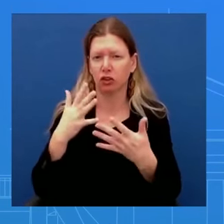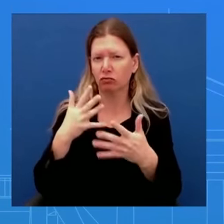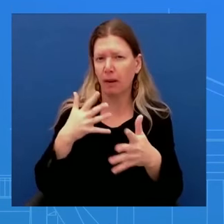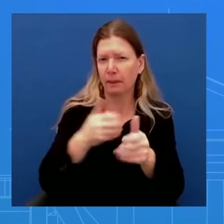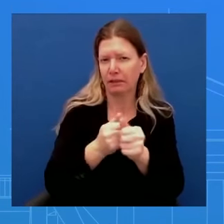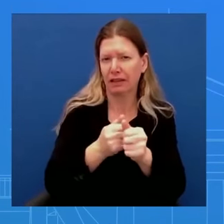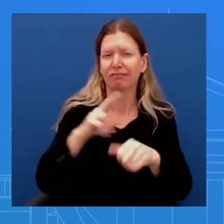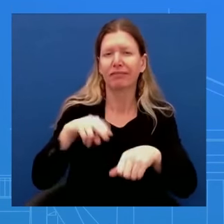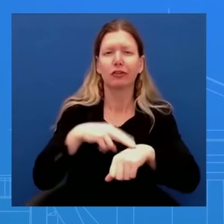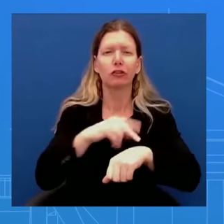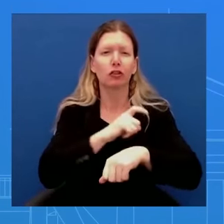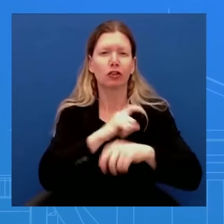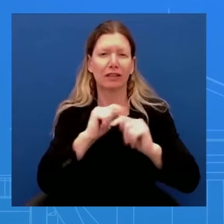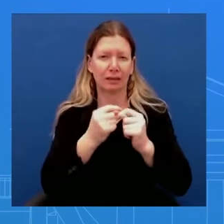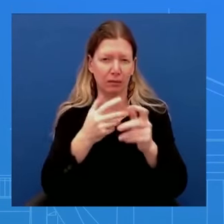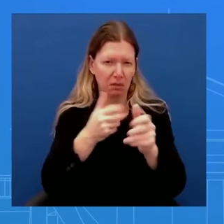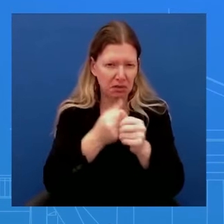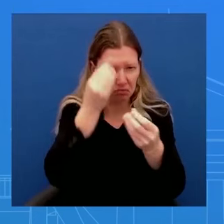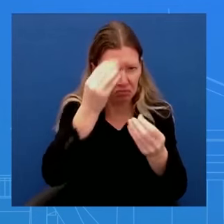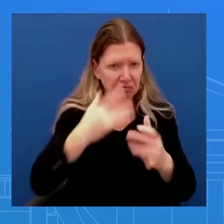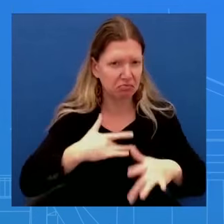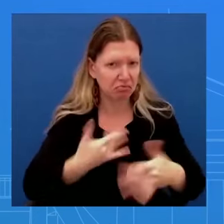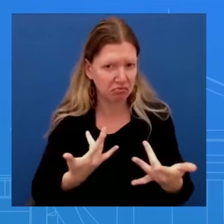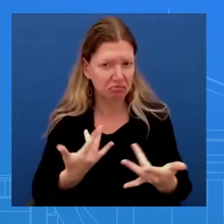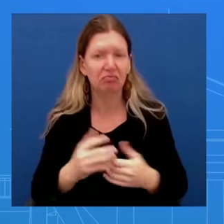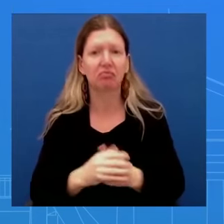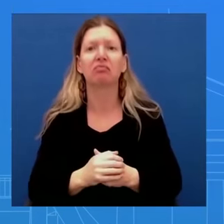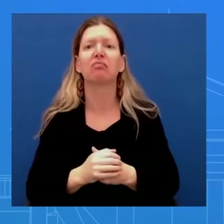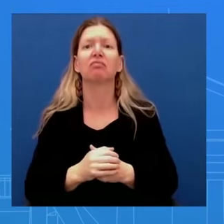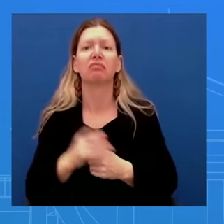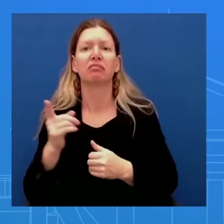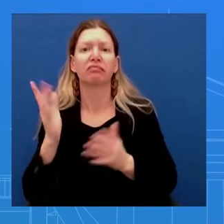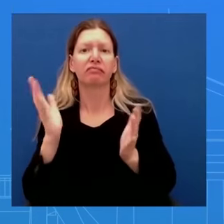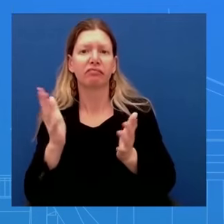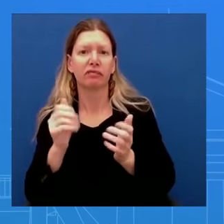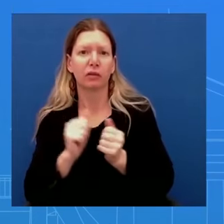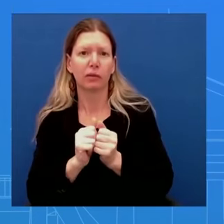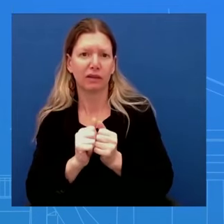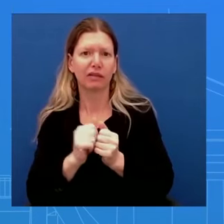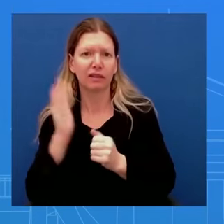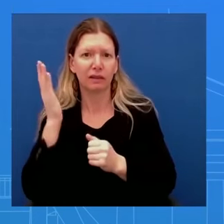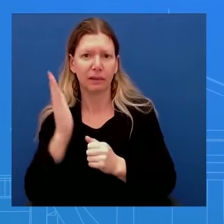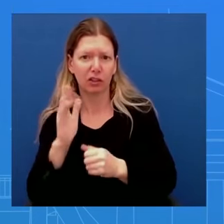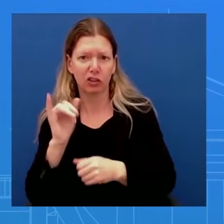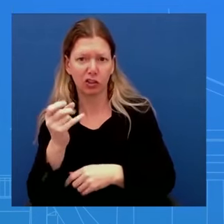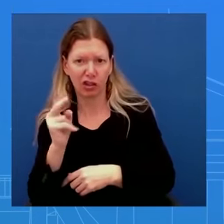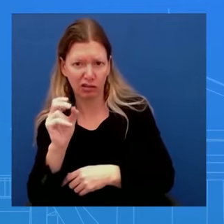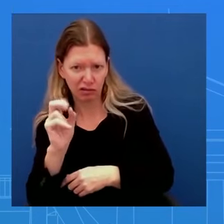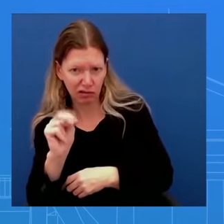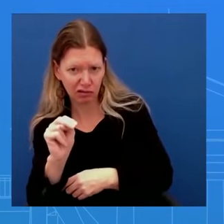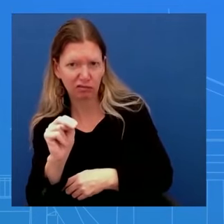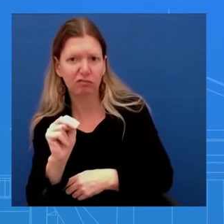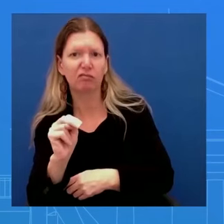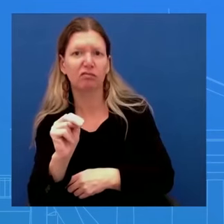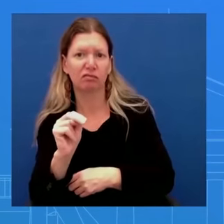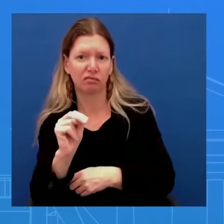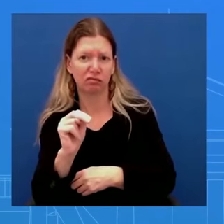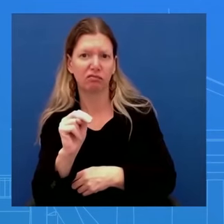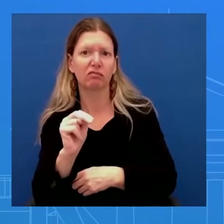to Speaker Johnson. And he's looking forward to traveling to Allentown, Pennsylvania on Friday to discuss how communities across America are coming